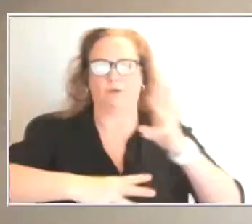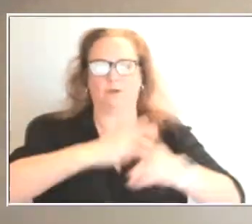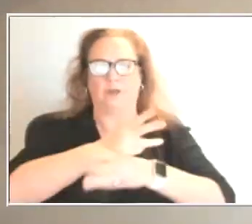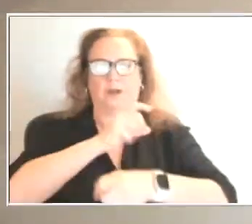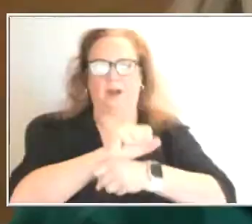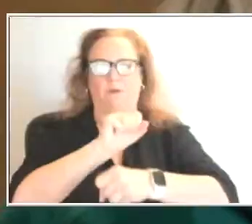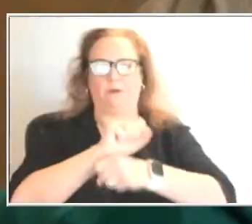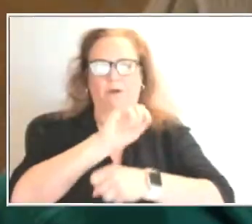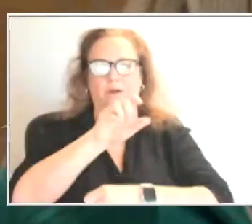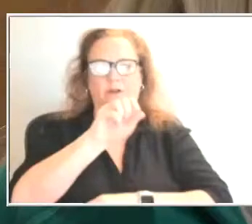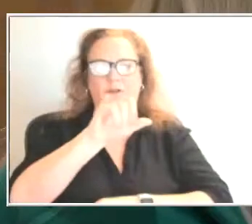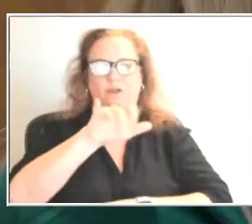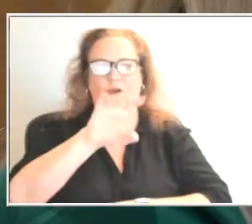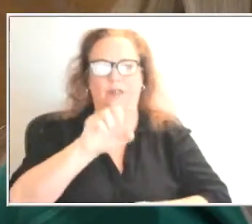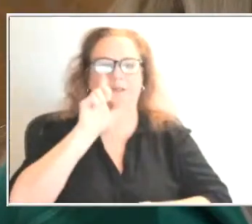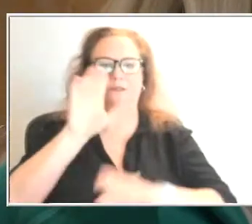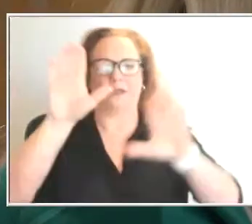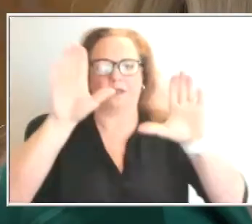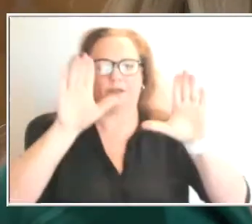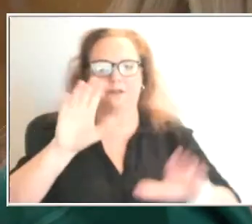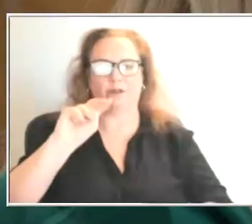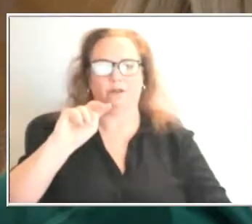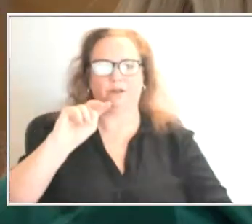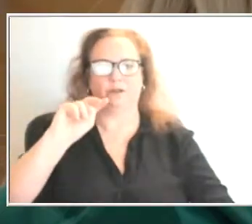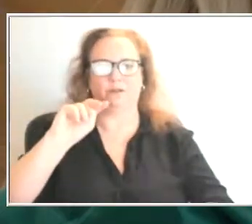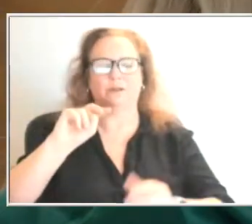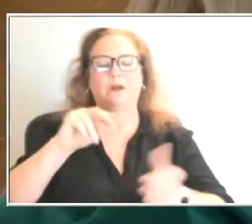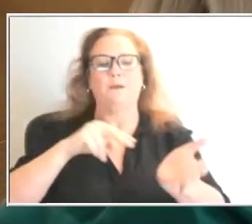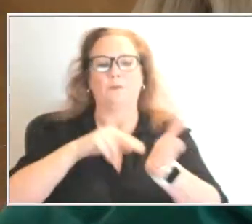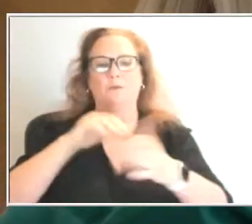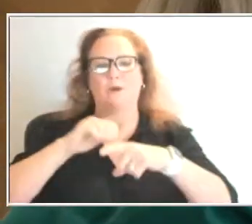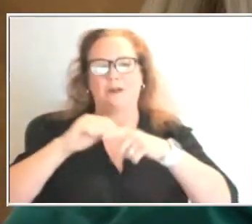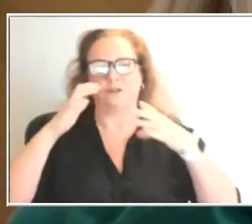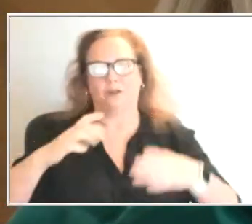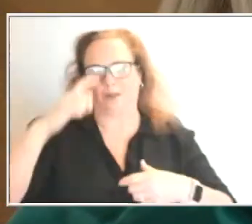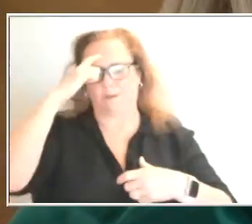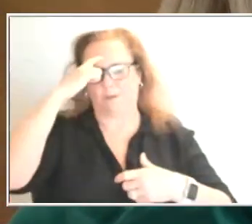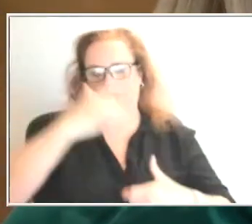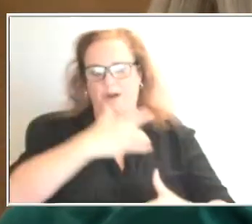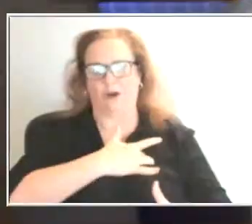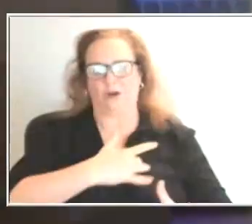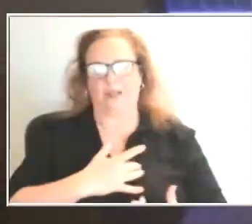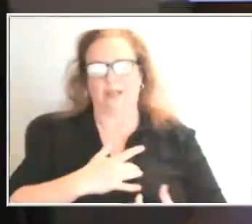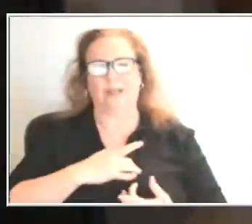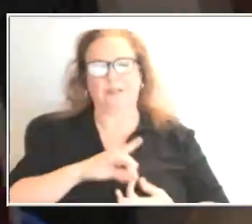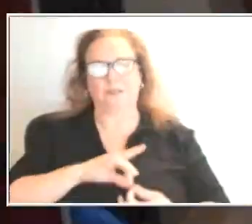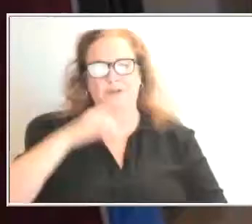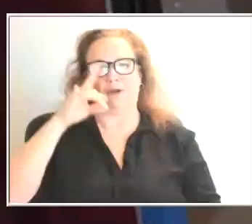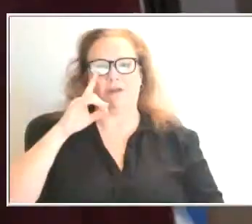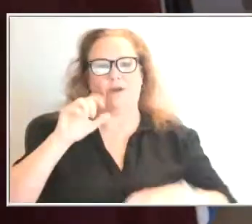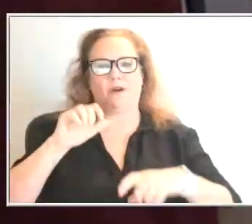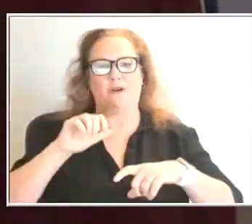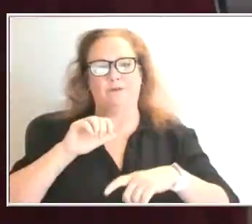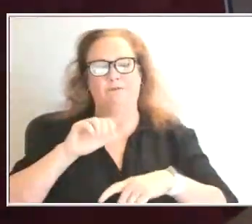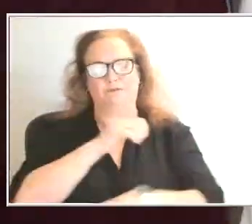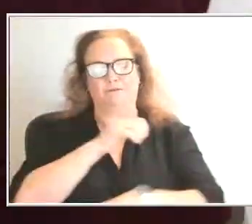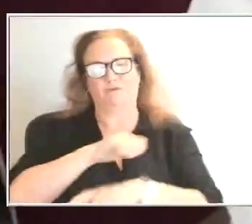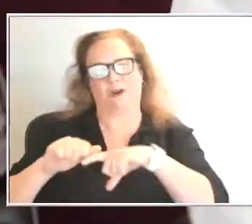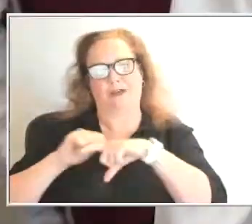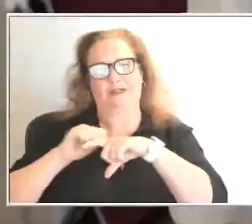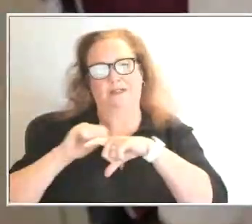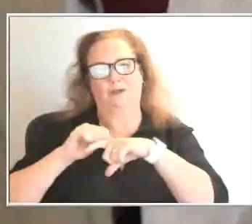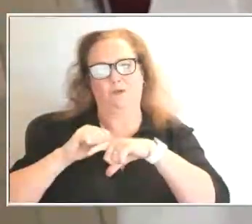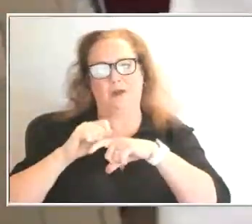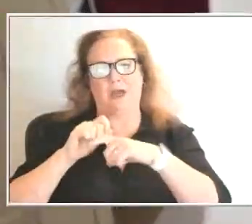Joyce Funk, who's an outstanding nurse practitioner, and she is the brain, the heart, and the soul of our clinical practice. When I'm on the inpatient